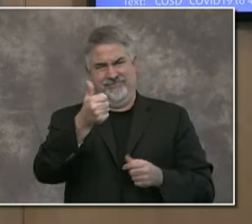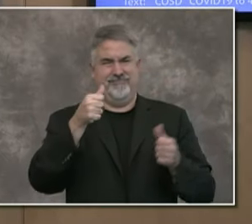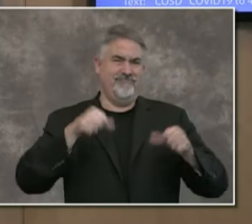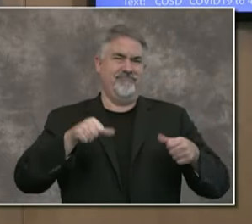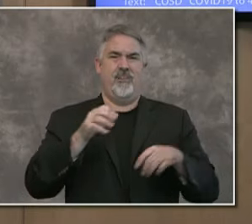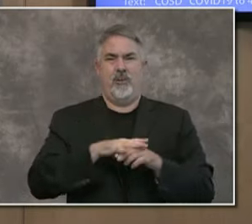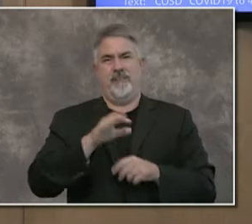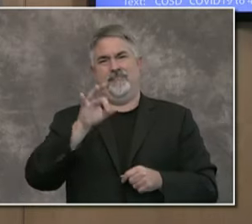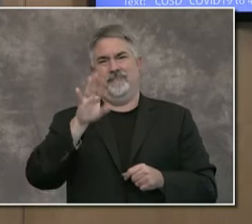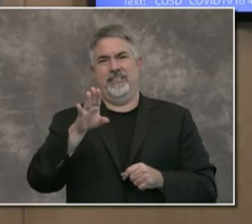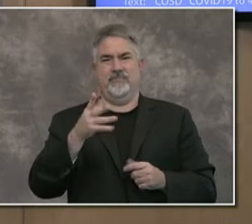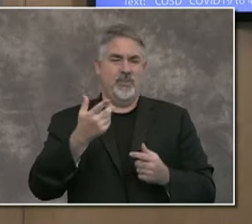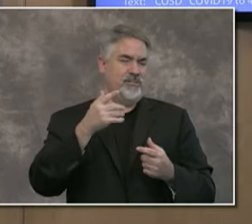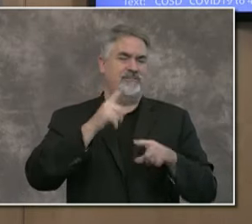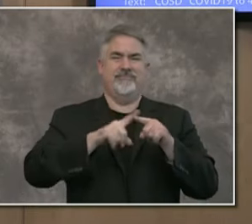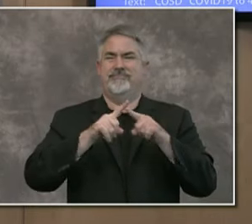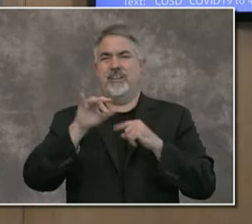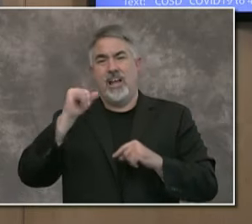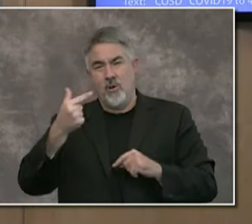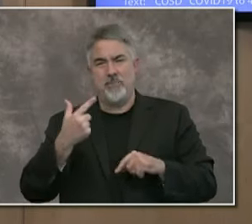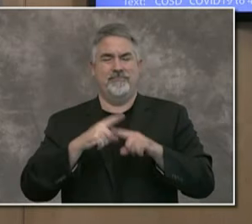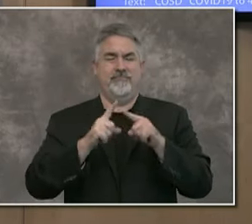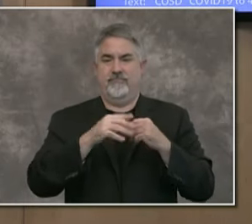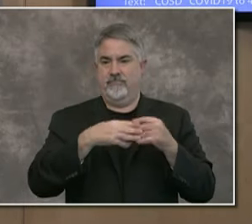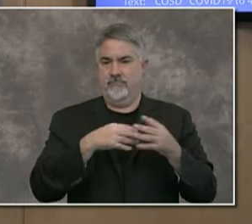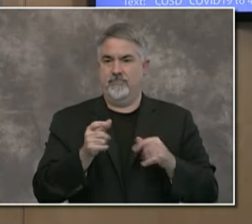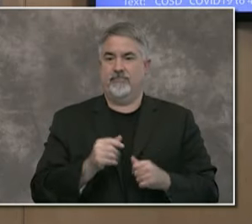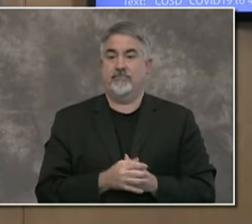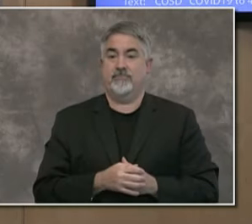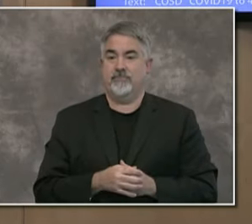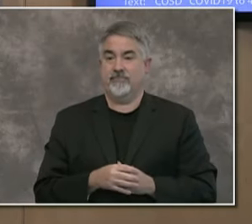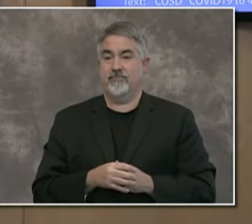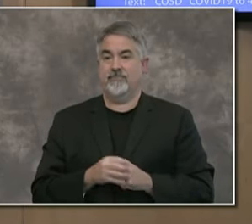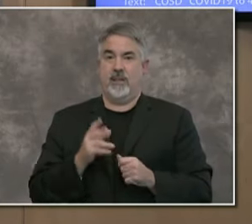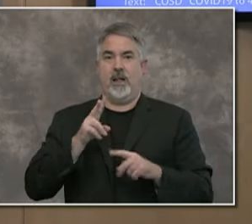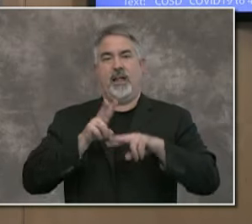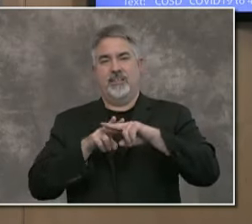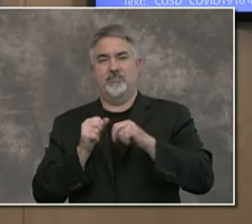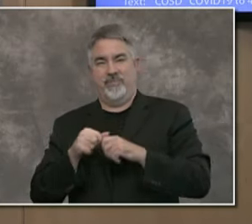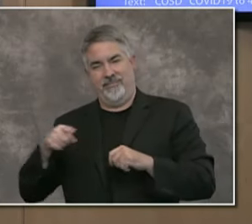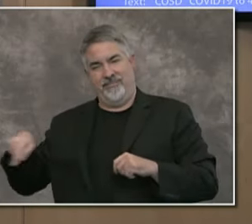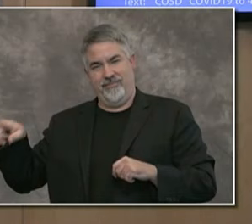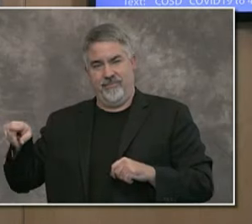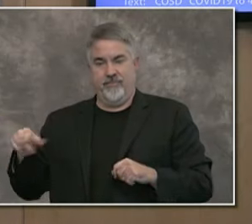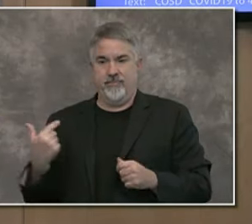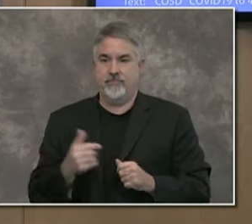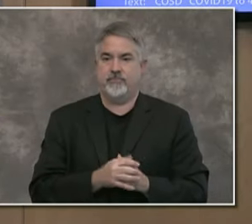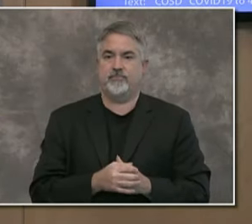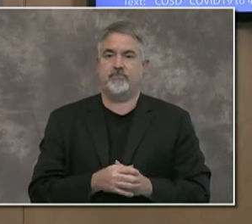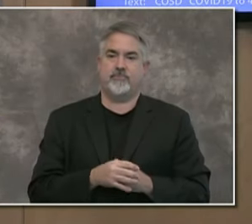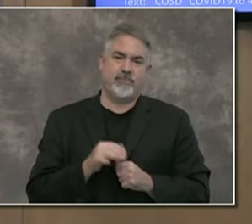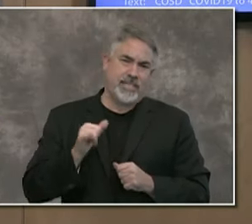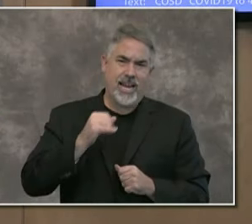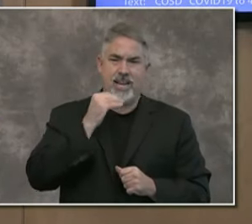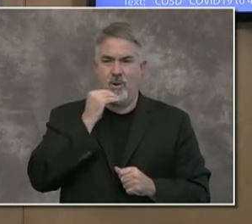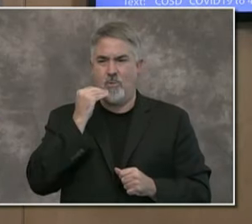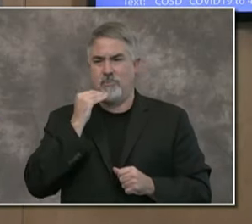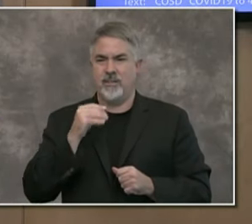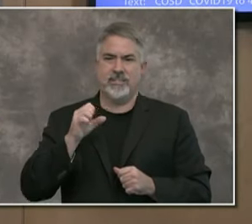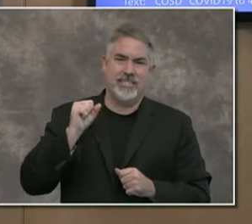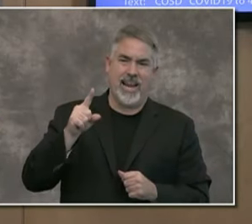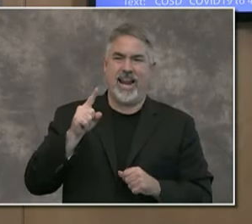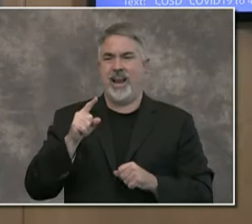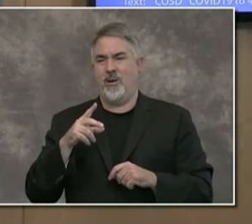and tag us with Stay Home SD on social media posts as folks post these in their windows, again, as an outward sign of